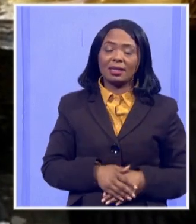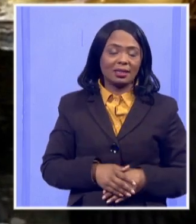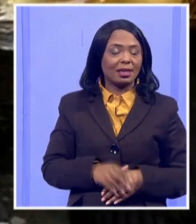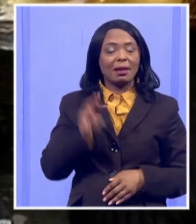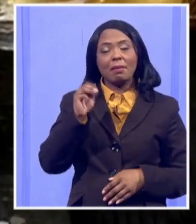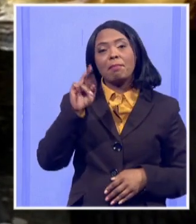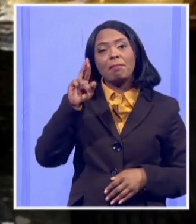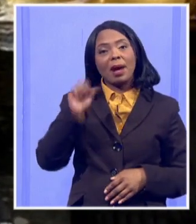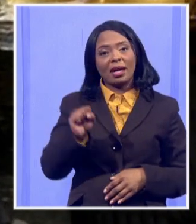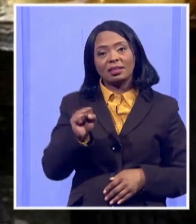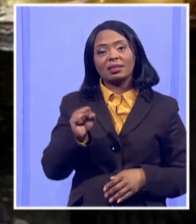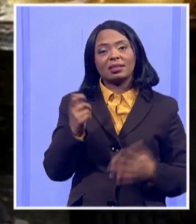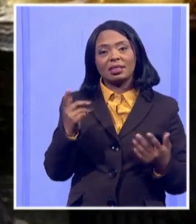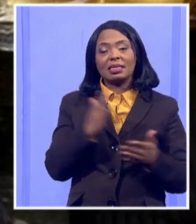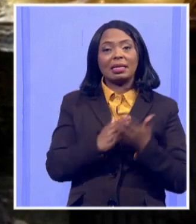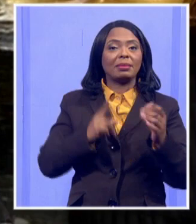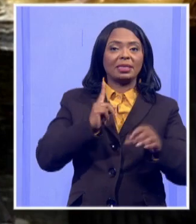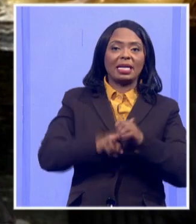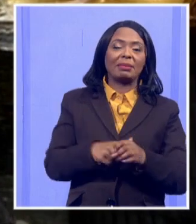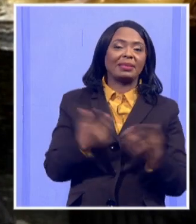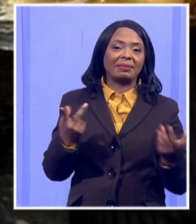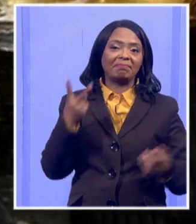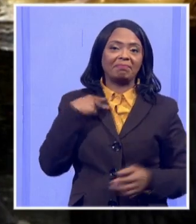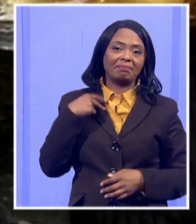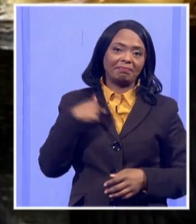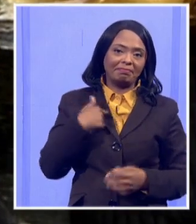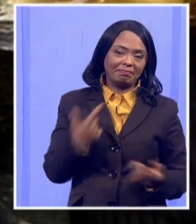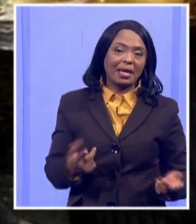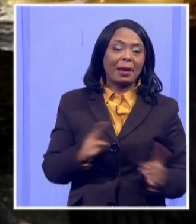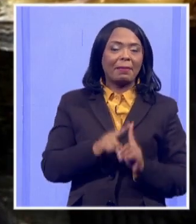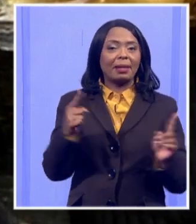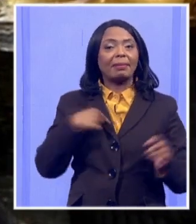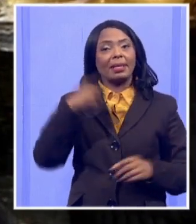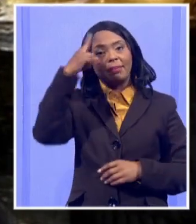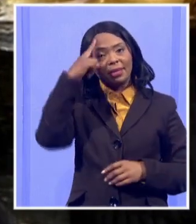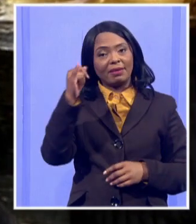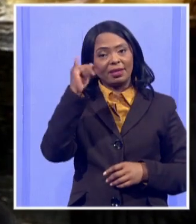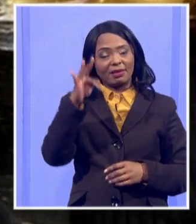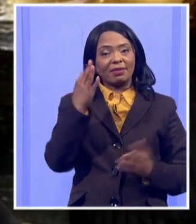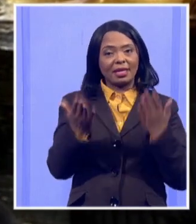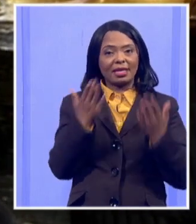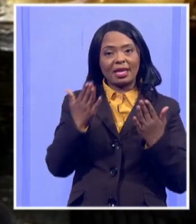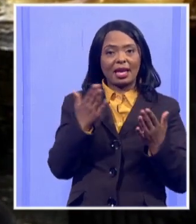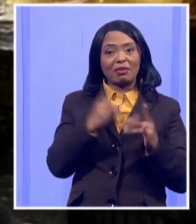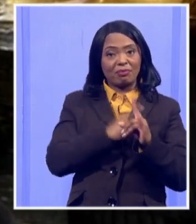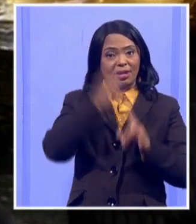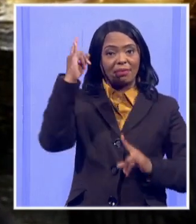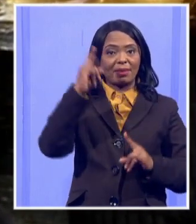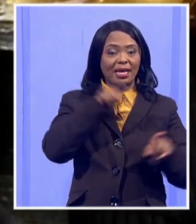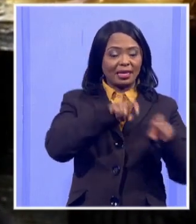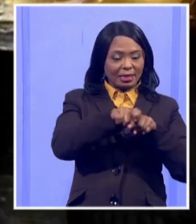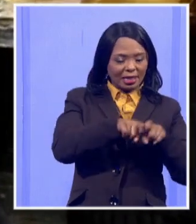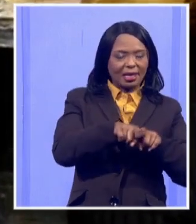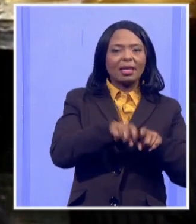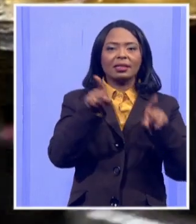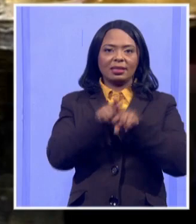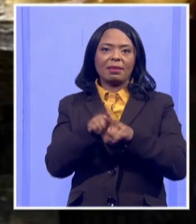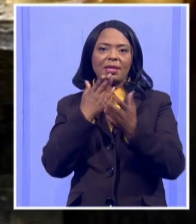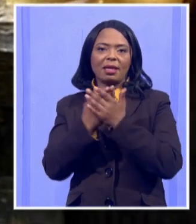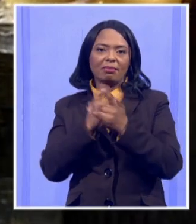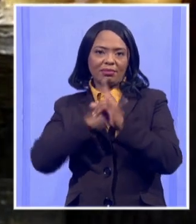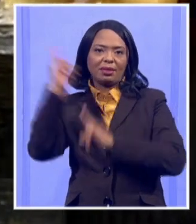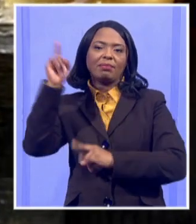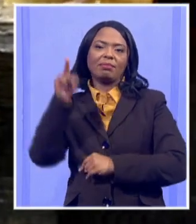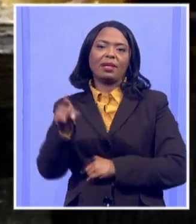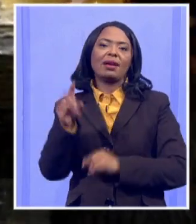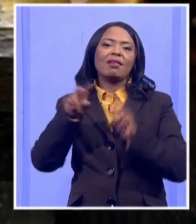not really satisfying. But I believe if I could prevail through the trials, then I could prevail through the finals as well. And then I